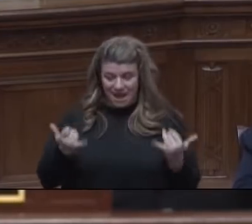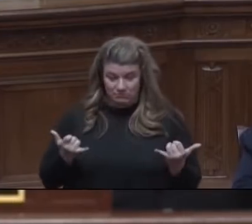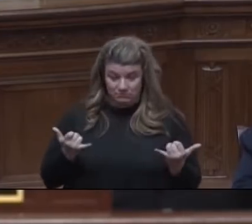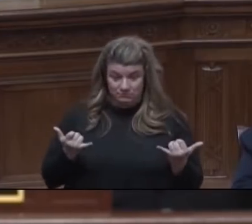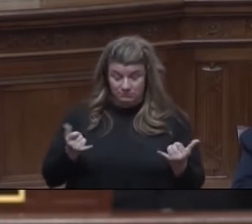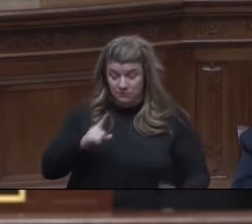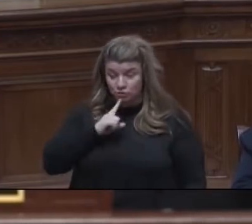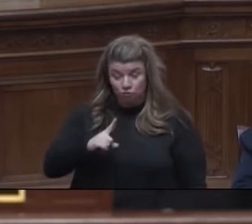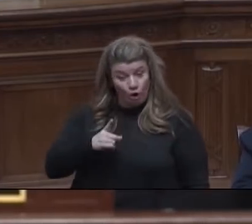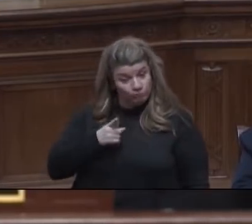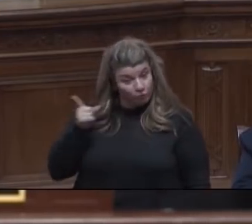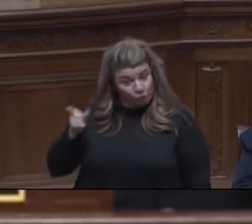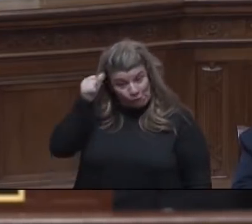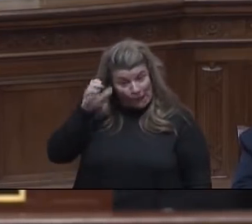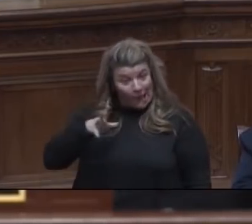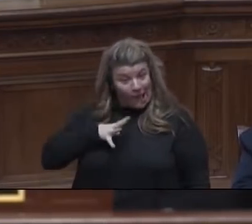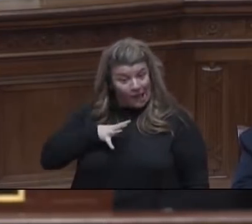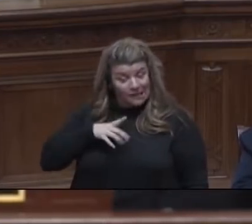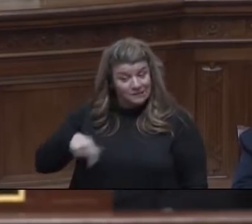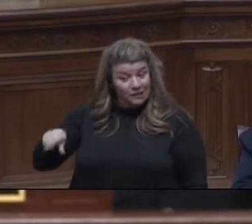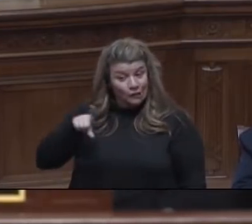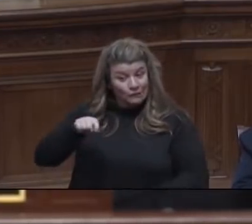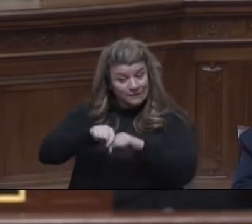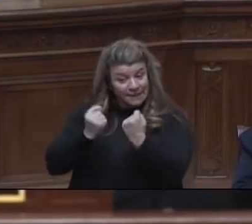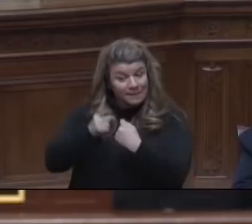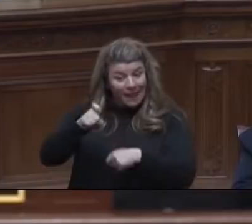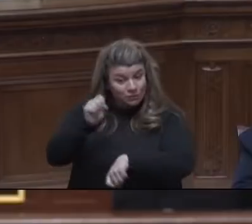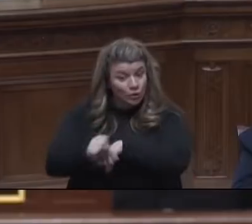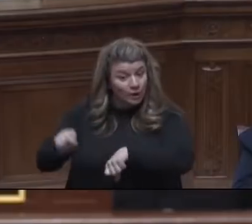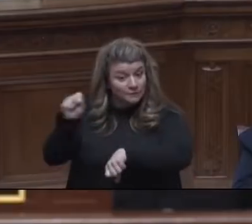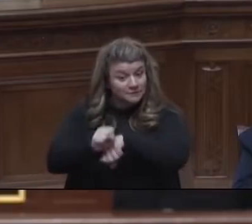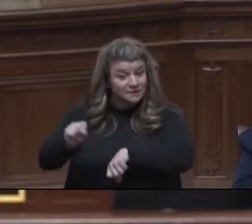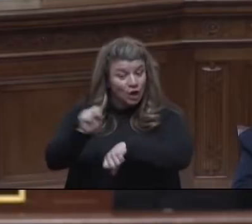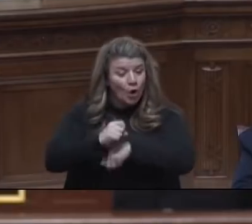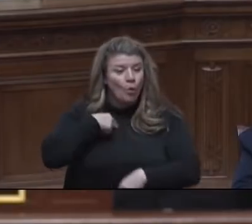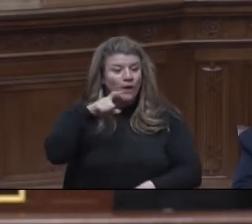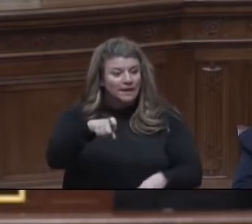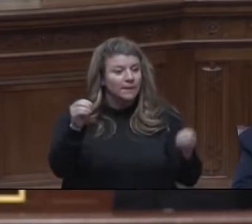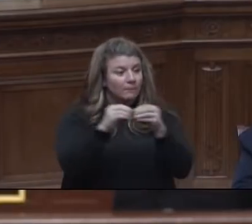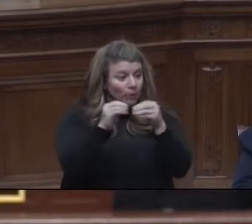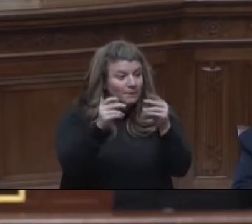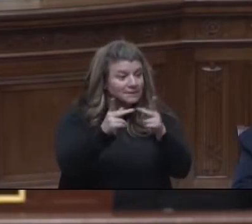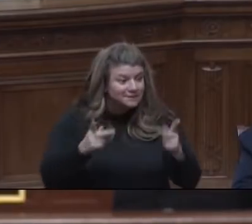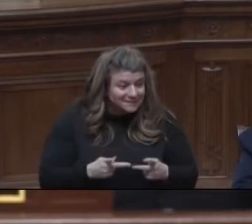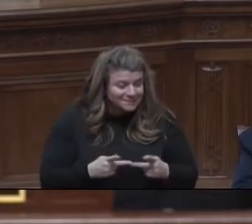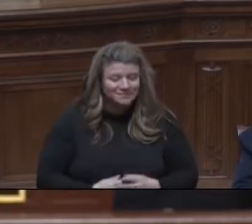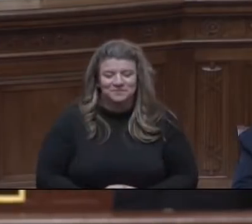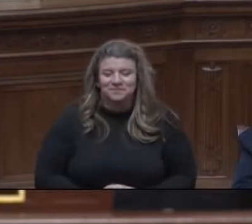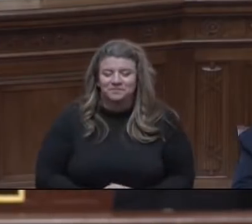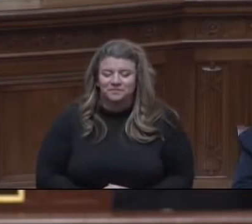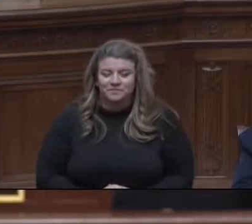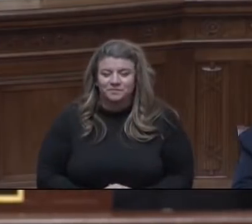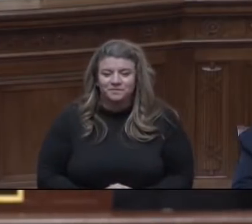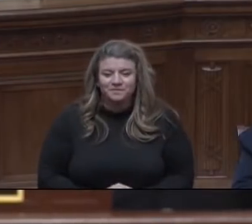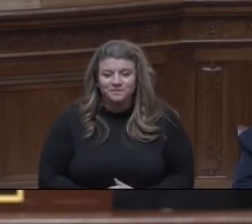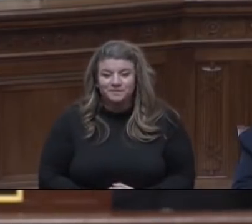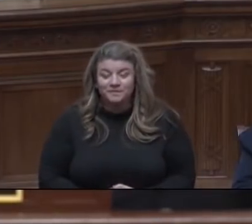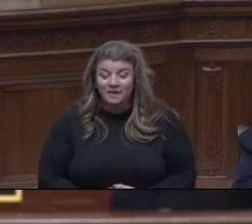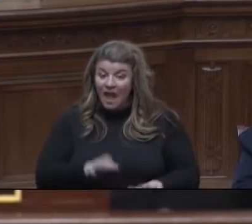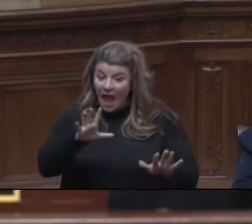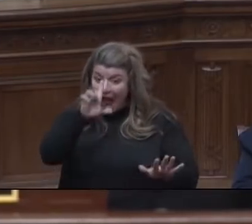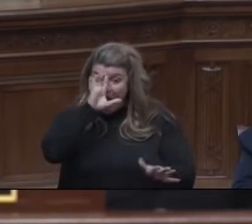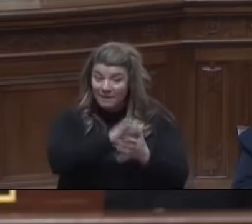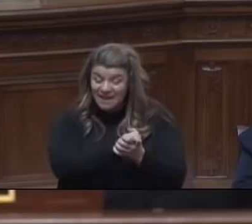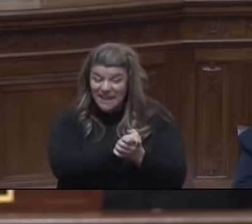you guys have got to get to work. That's all there is to it. We need more sites. I absolutely believe that if